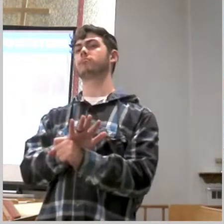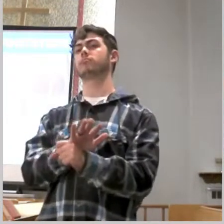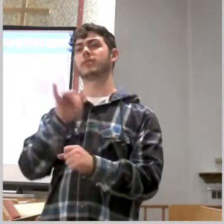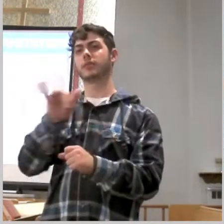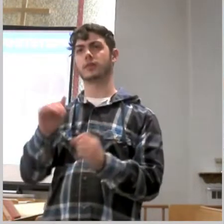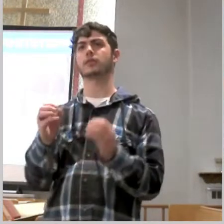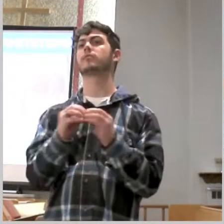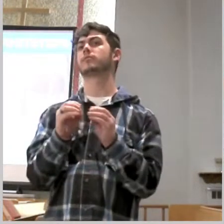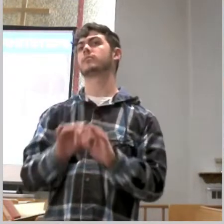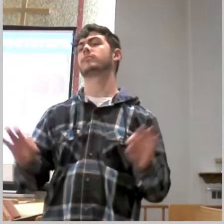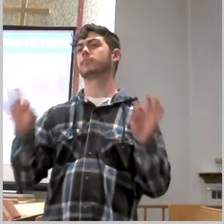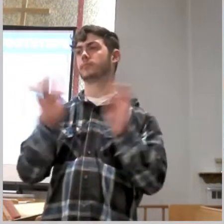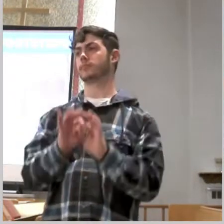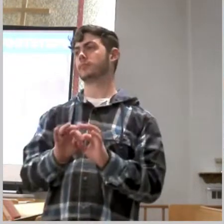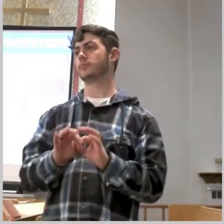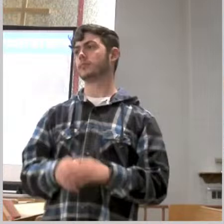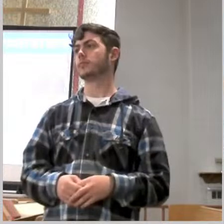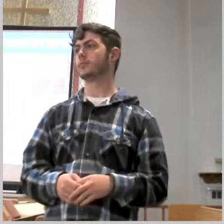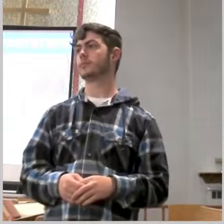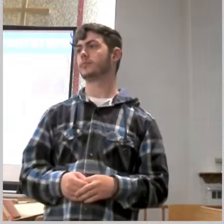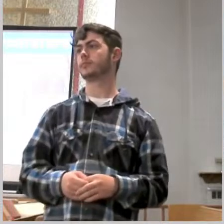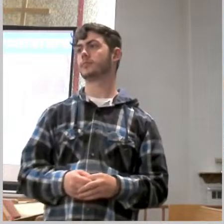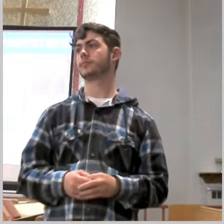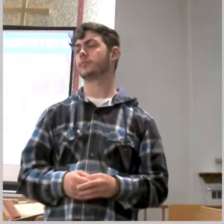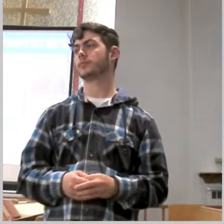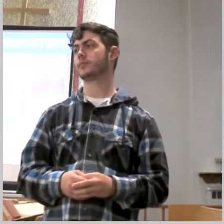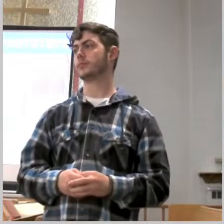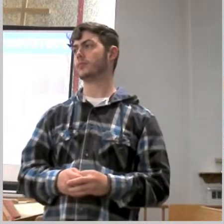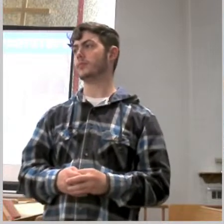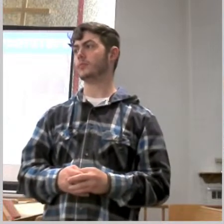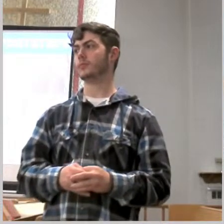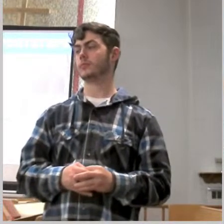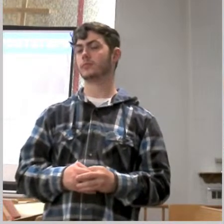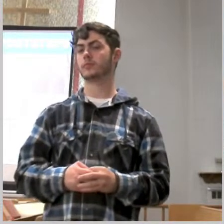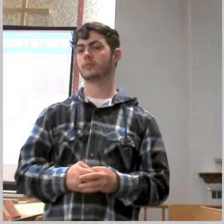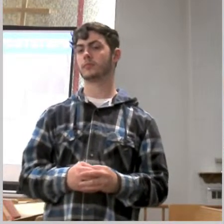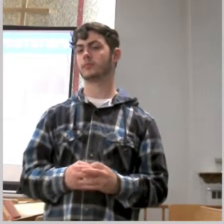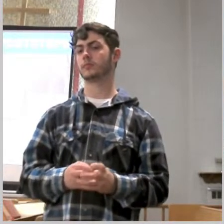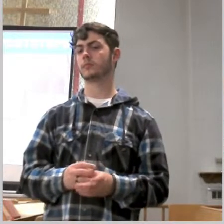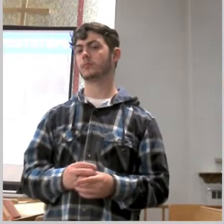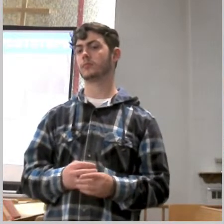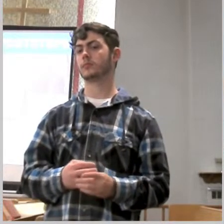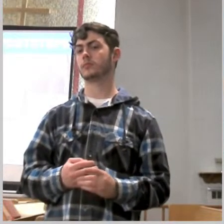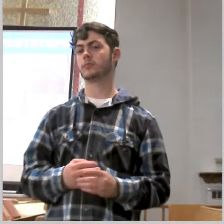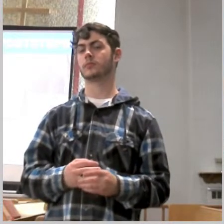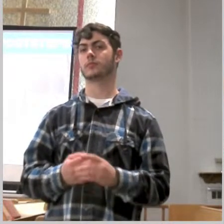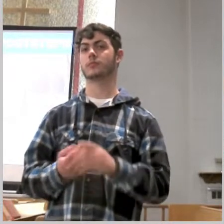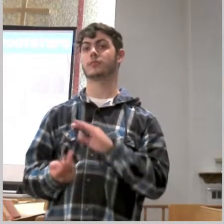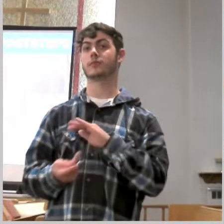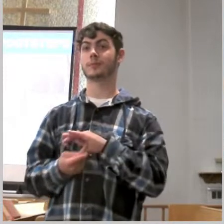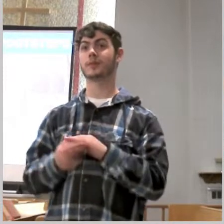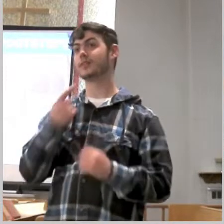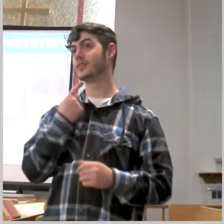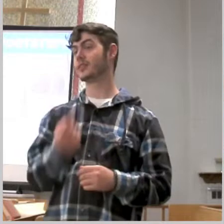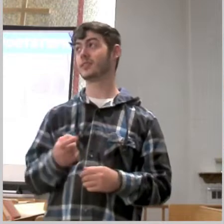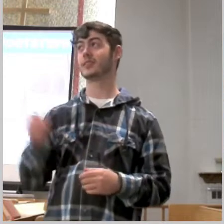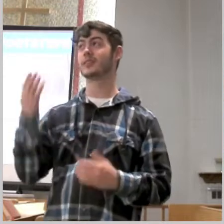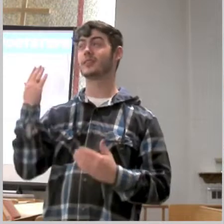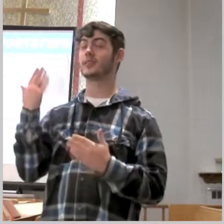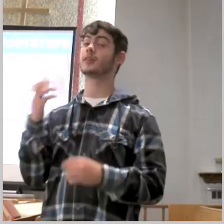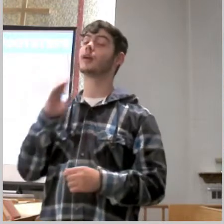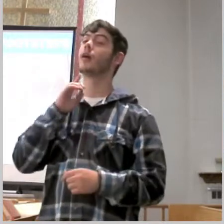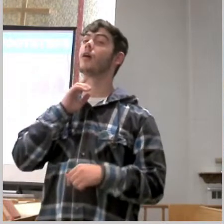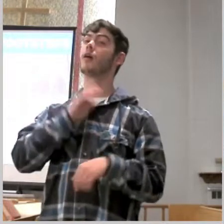what walking in the footsteps of Jesus means. As Peter says, you were called to this